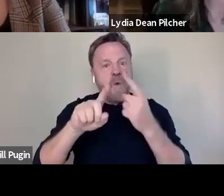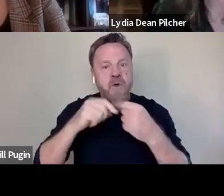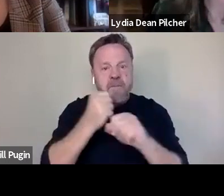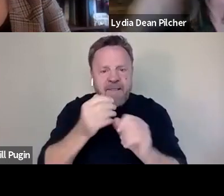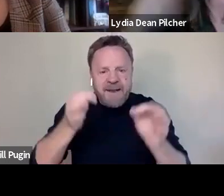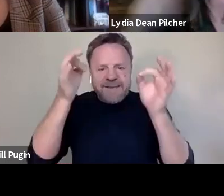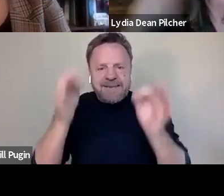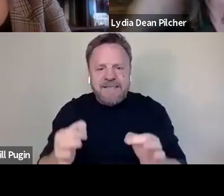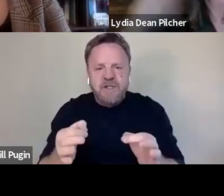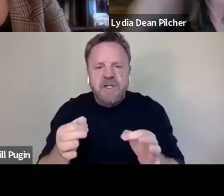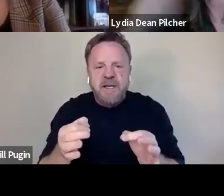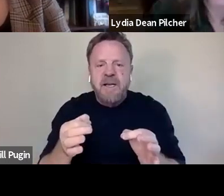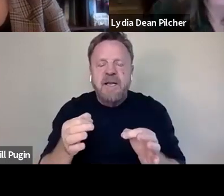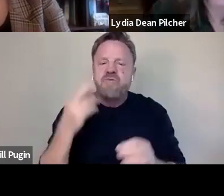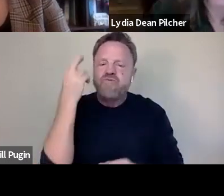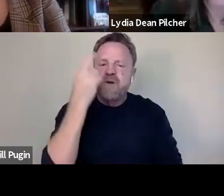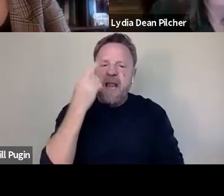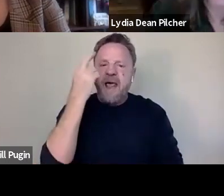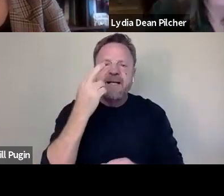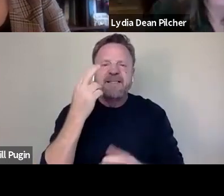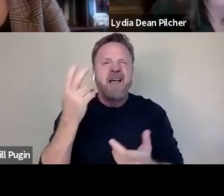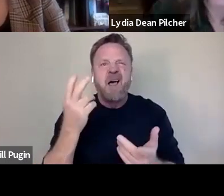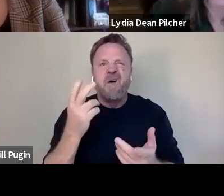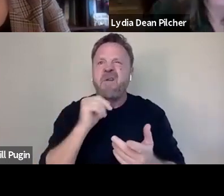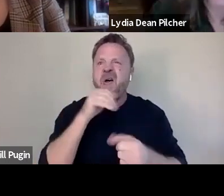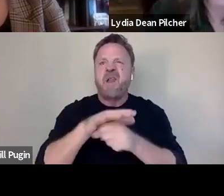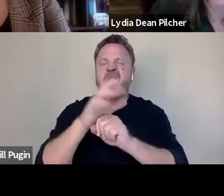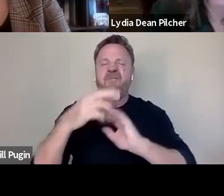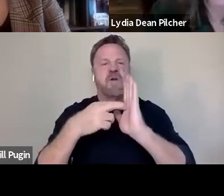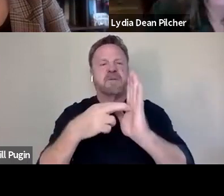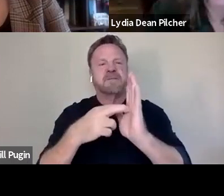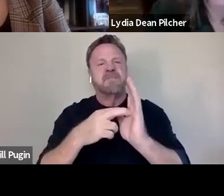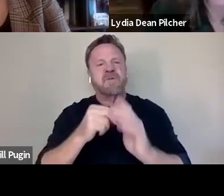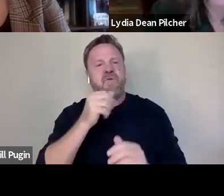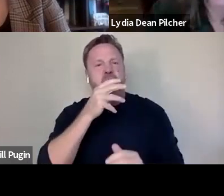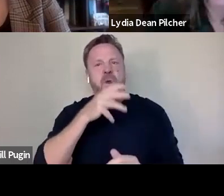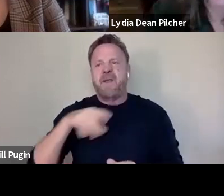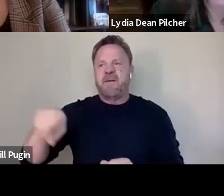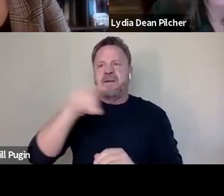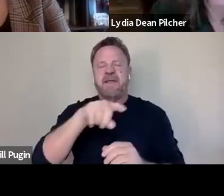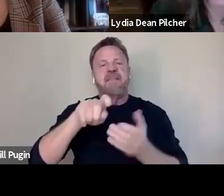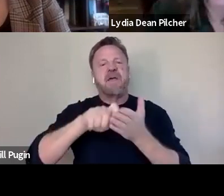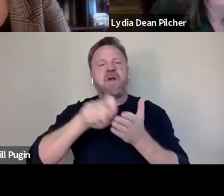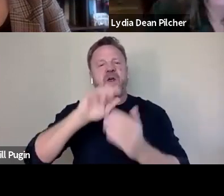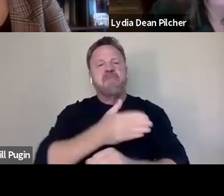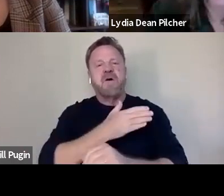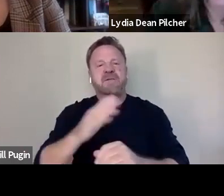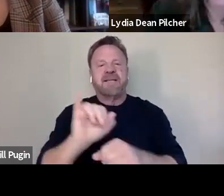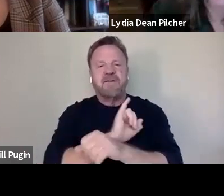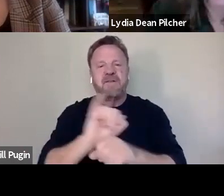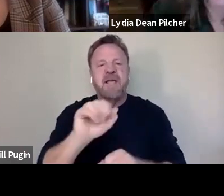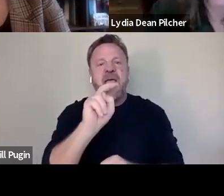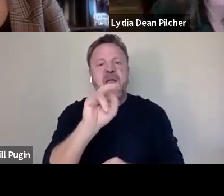you realize how underrepresented women are in the composing art industry. And NYU had a screen